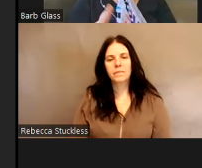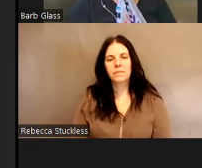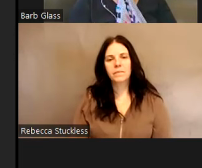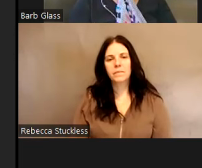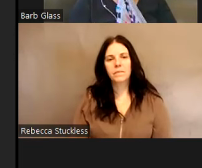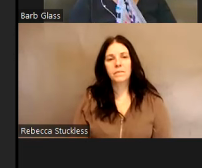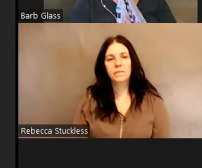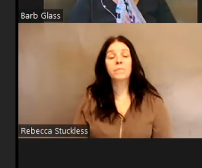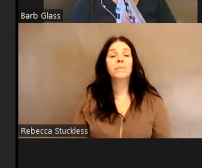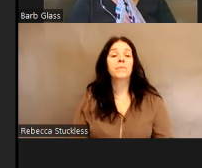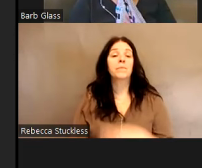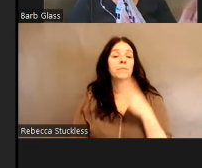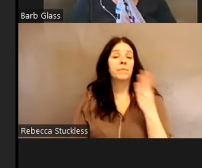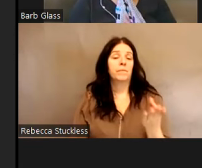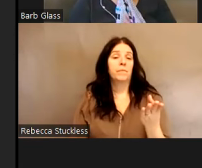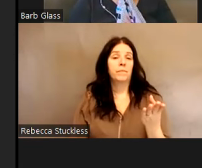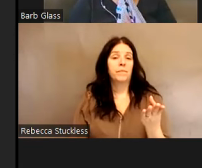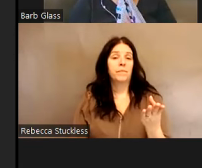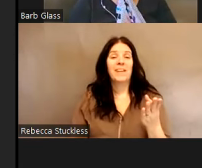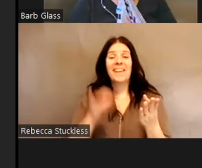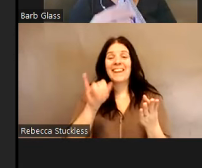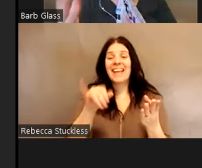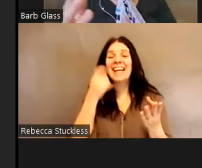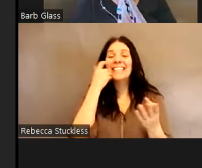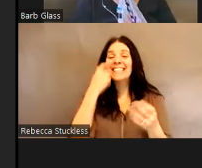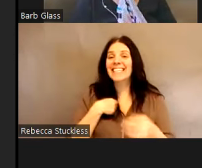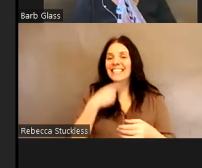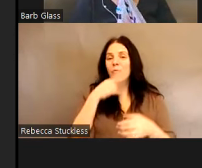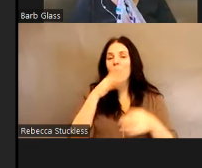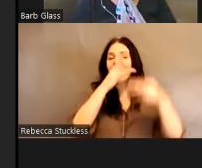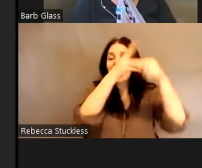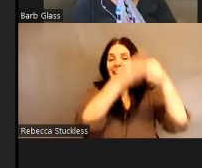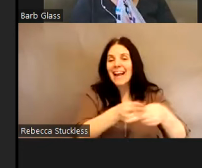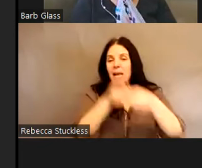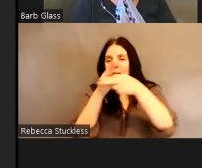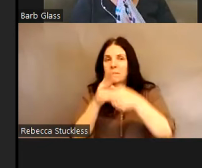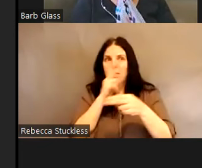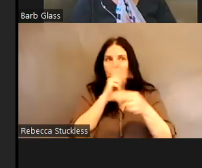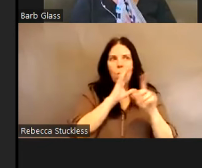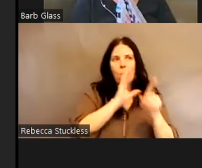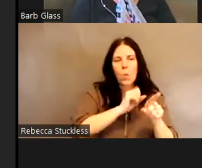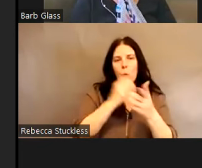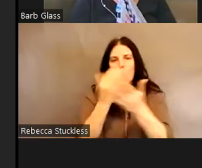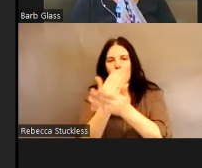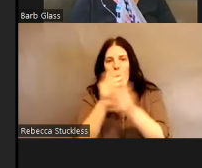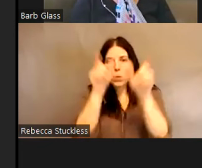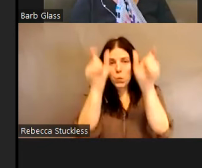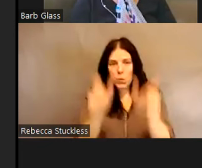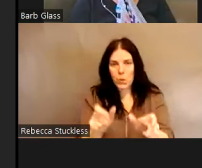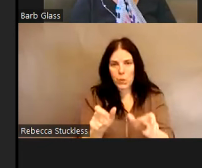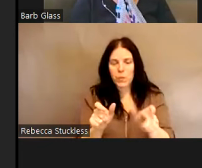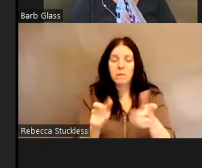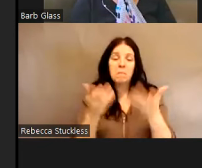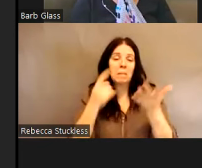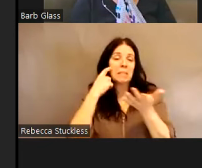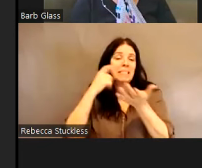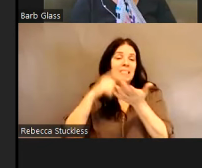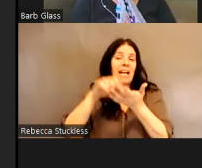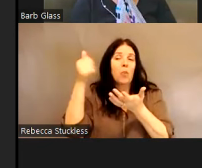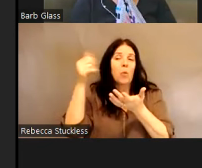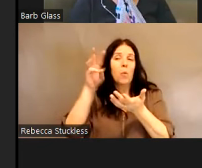And this slide is the comparison one that I mentioned a minute ago, which again, you might have seen it in a previous webinar. So it just lets